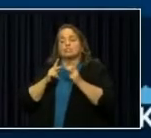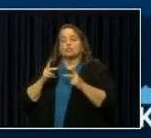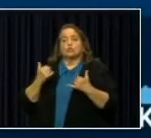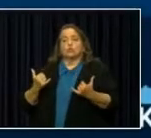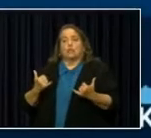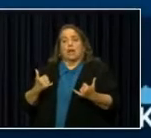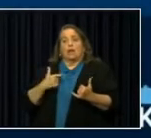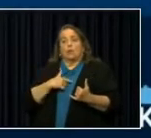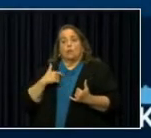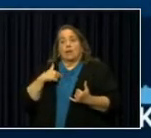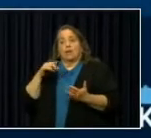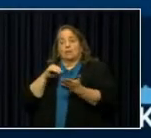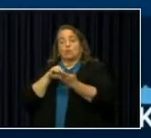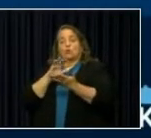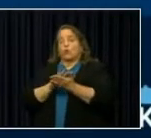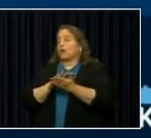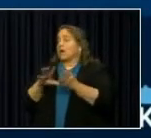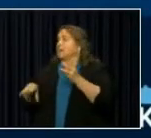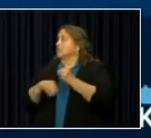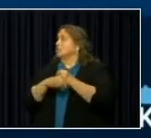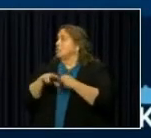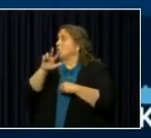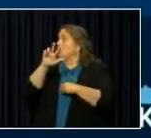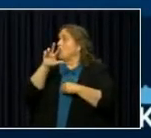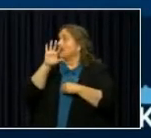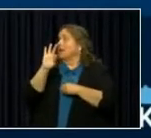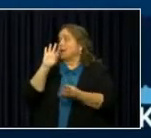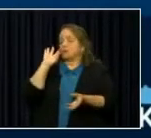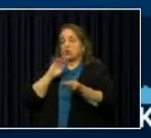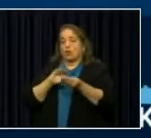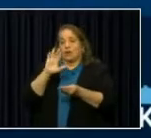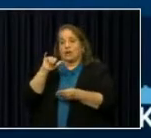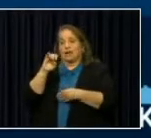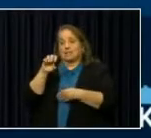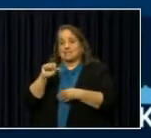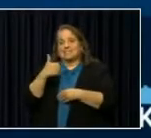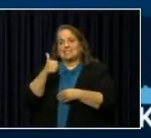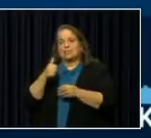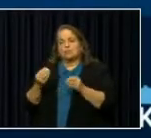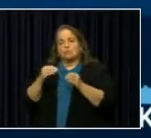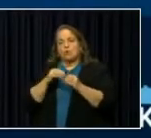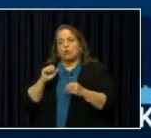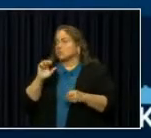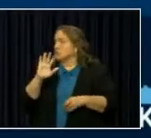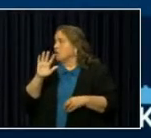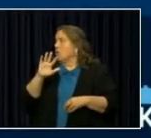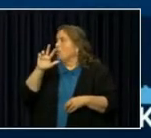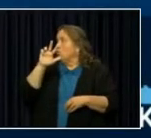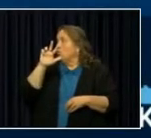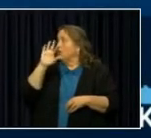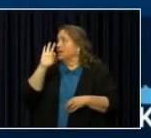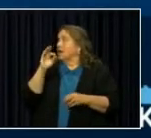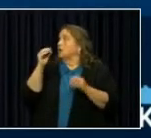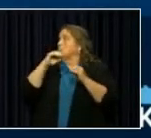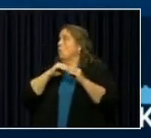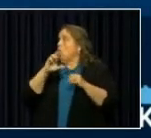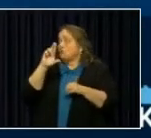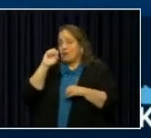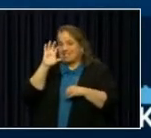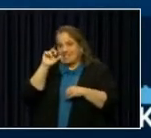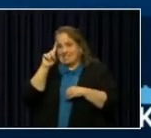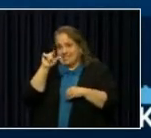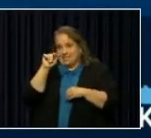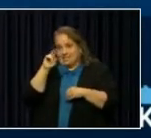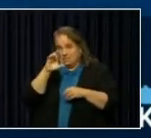we're reporting an additional 39 total cases. That's 10 more staff. It's 39 more residents,